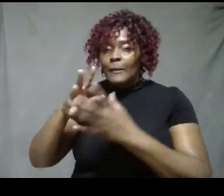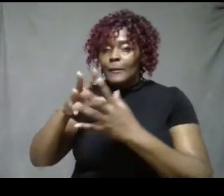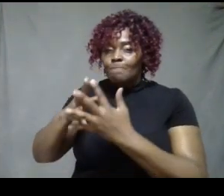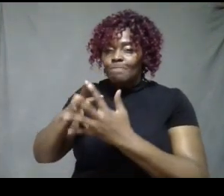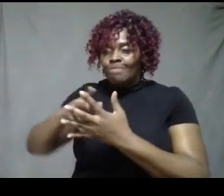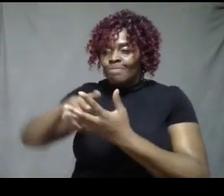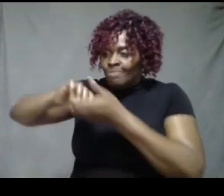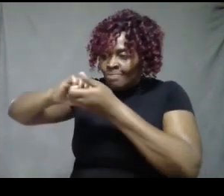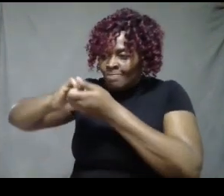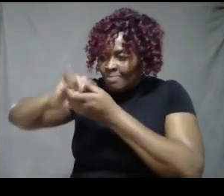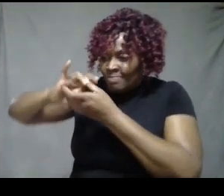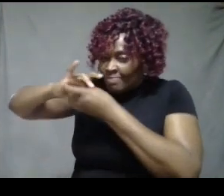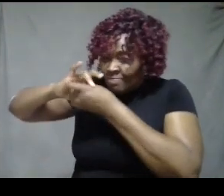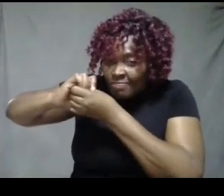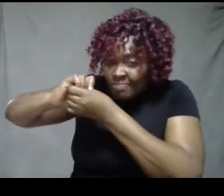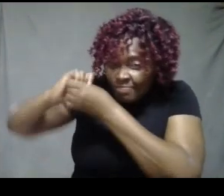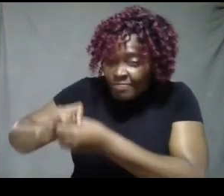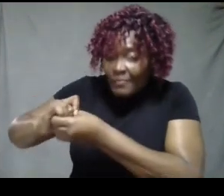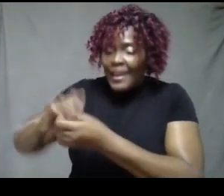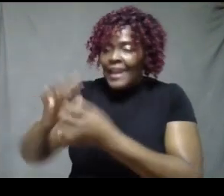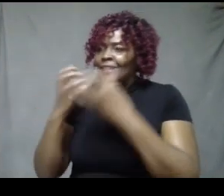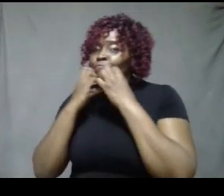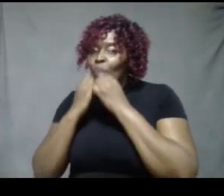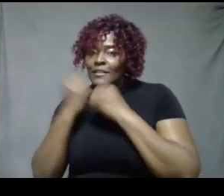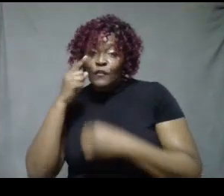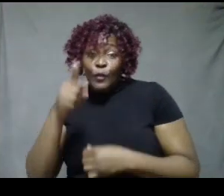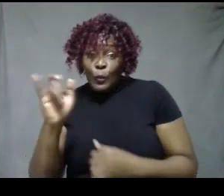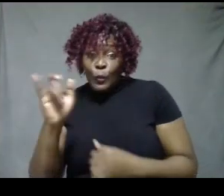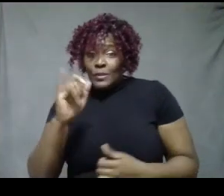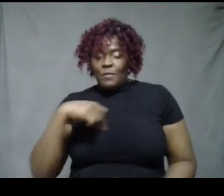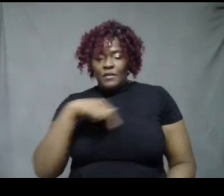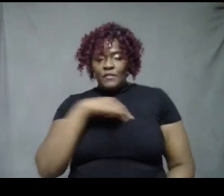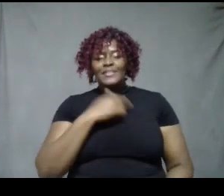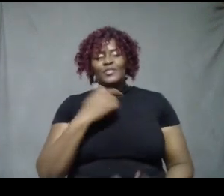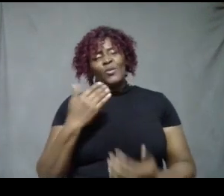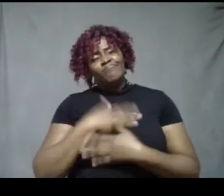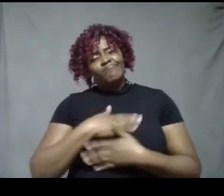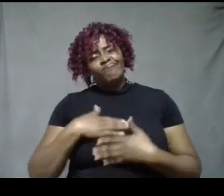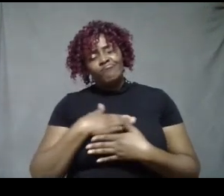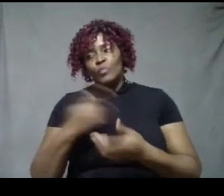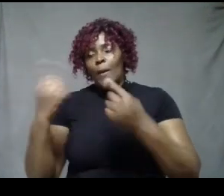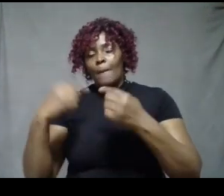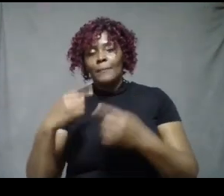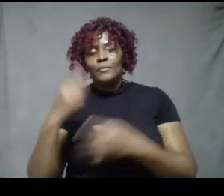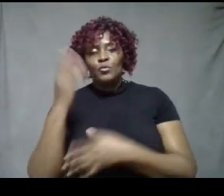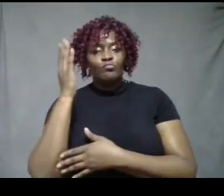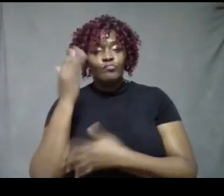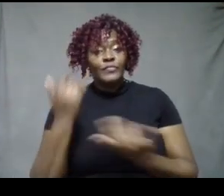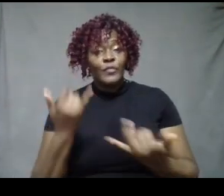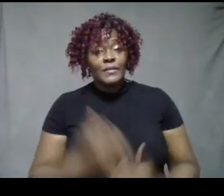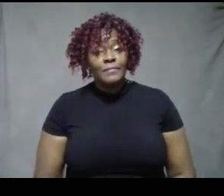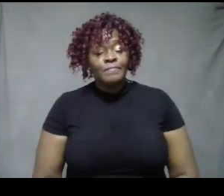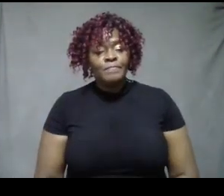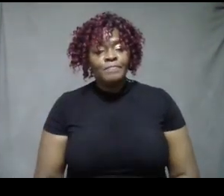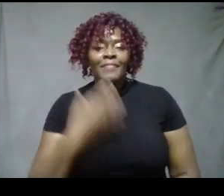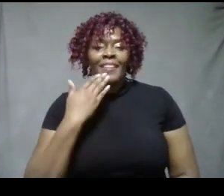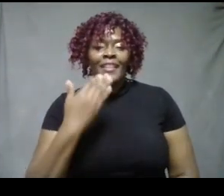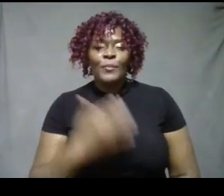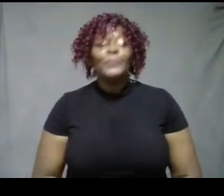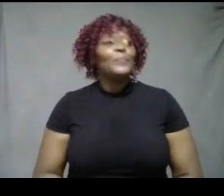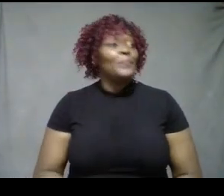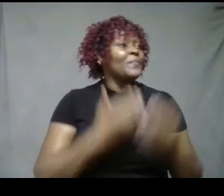precious to you as it is to us, I appreciate you coming and taking the time to share with us. Thank you. All right, thank you,